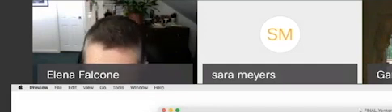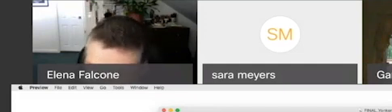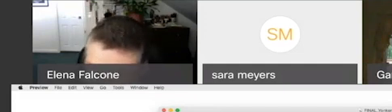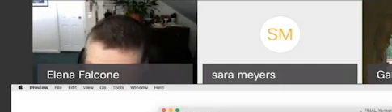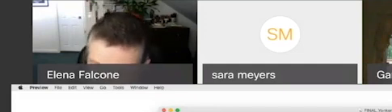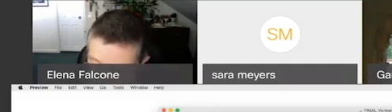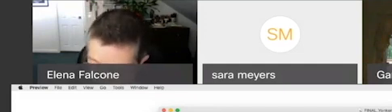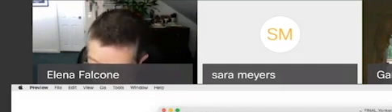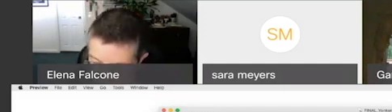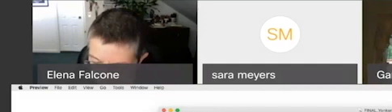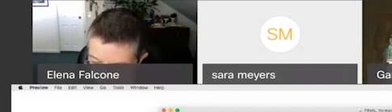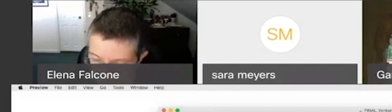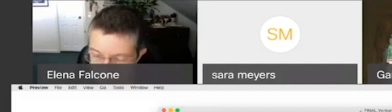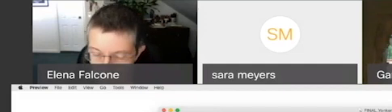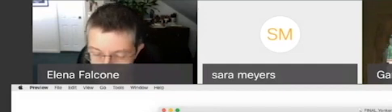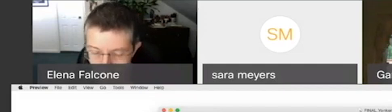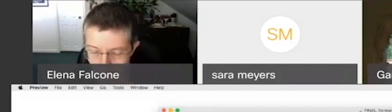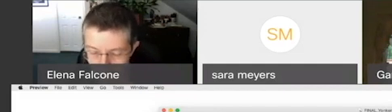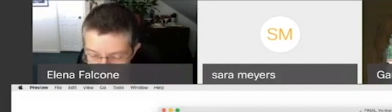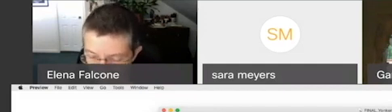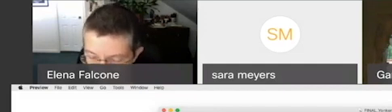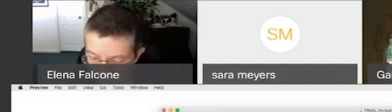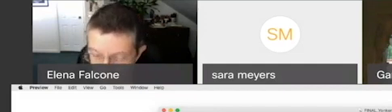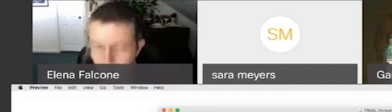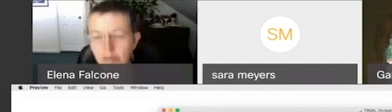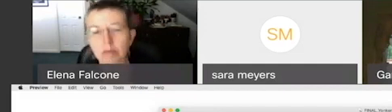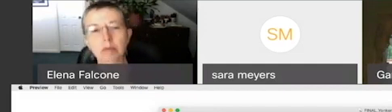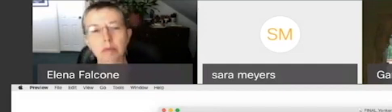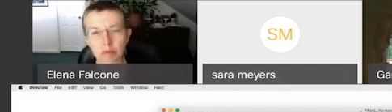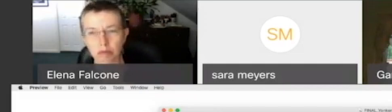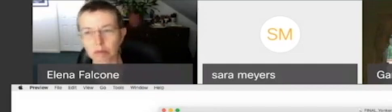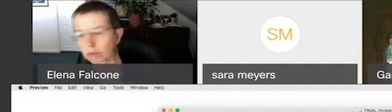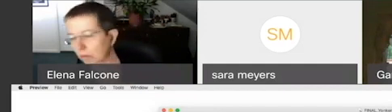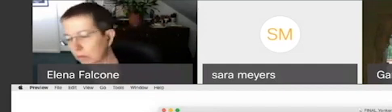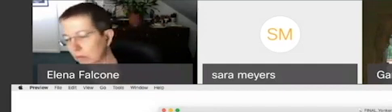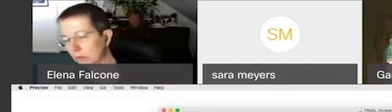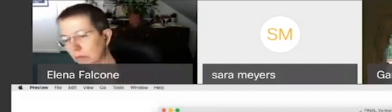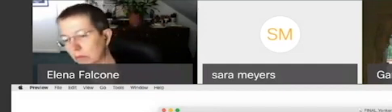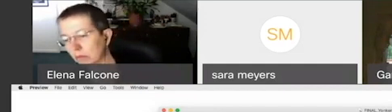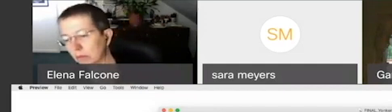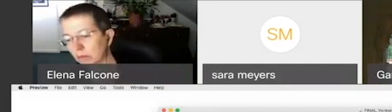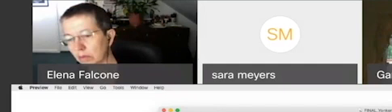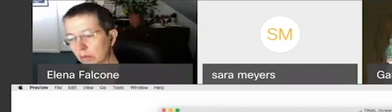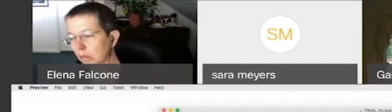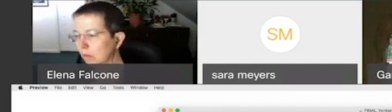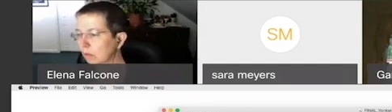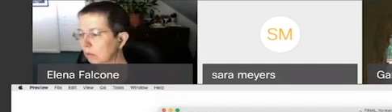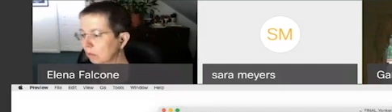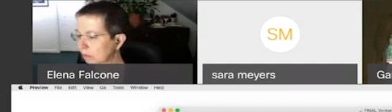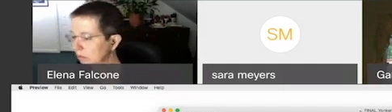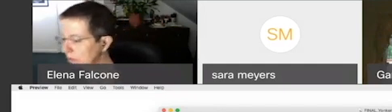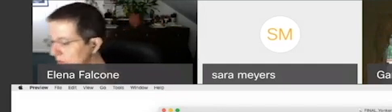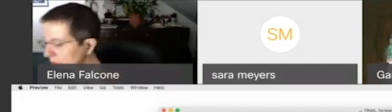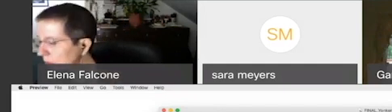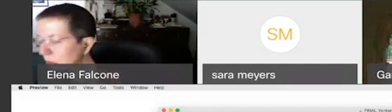reviewed, and they're going to be the ones that exceed a specified level of utilization.